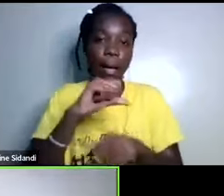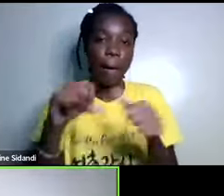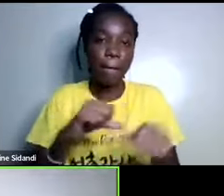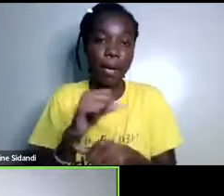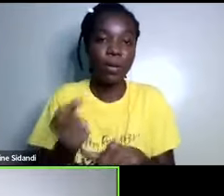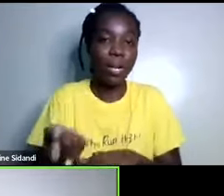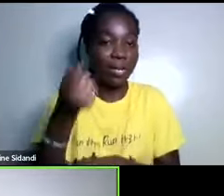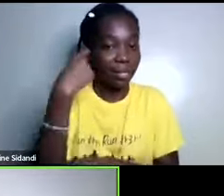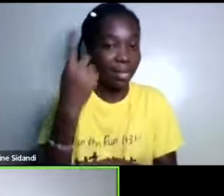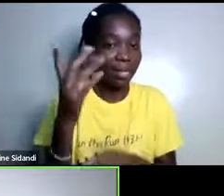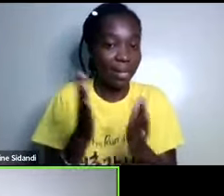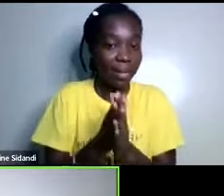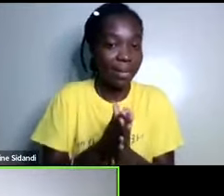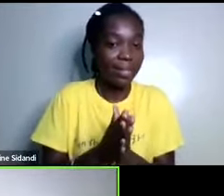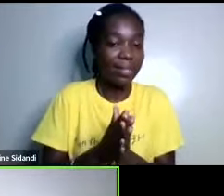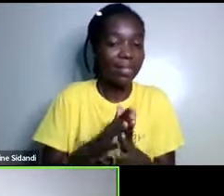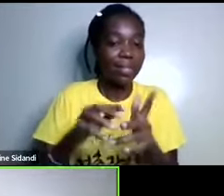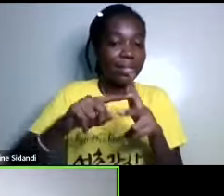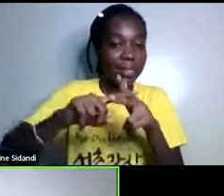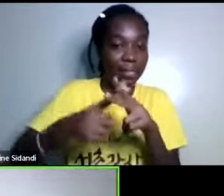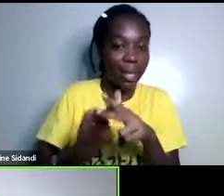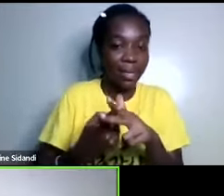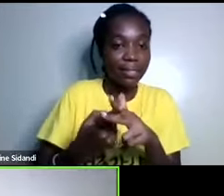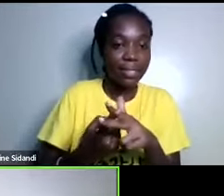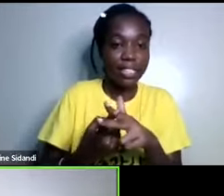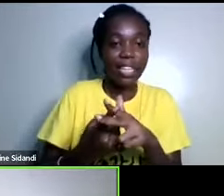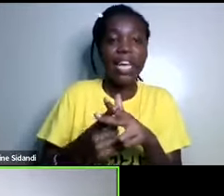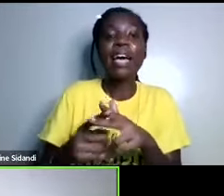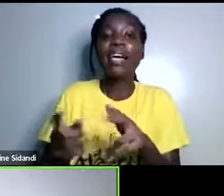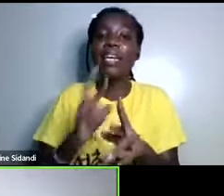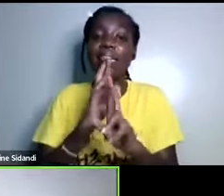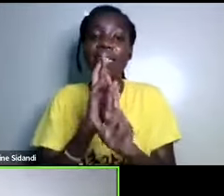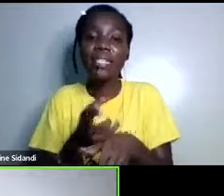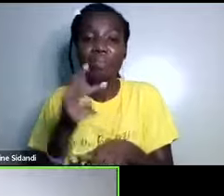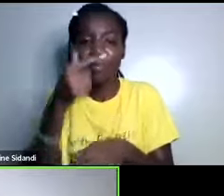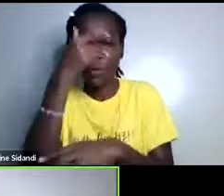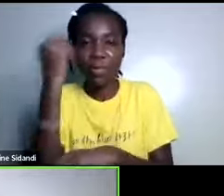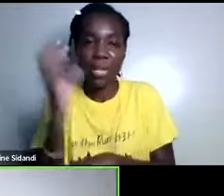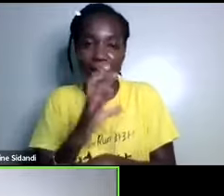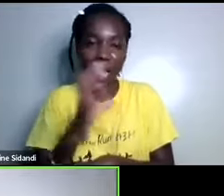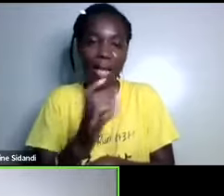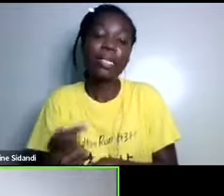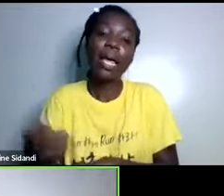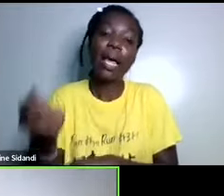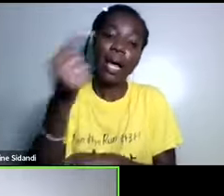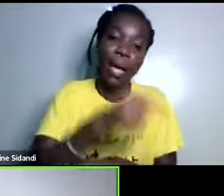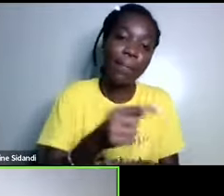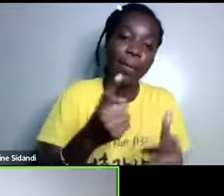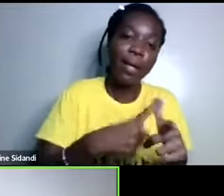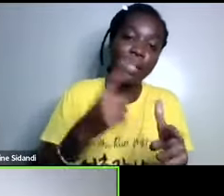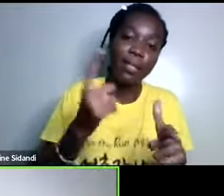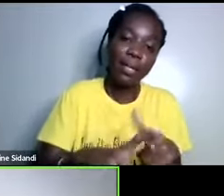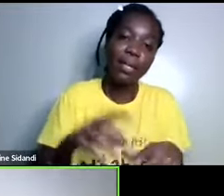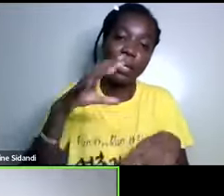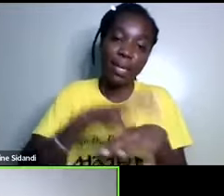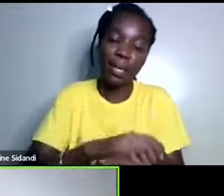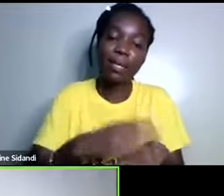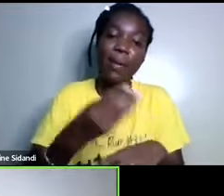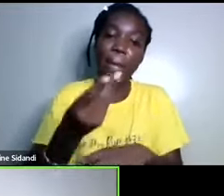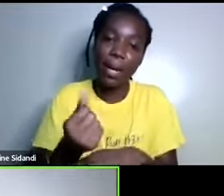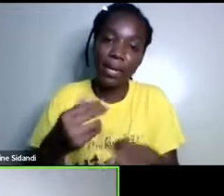and convert these clients, because the clients will come to you, but now getting money out of their pockets is also your